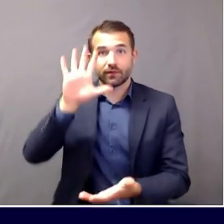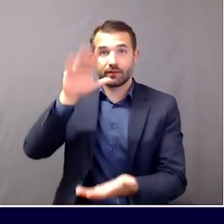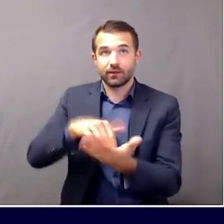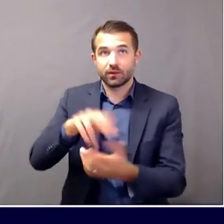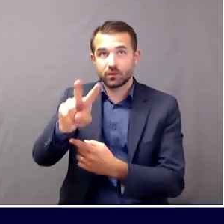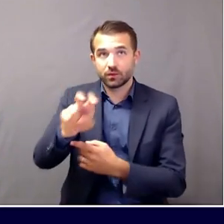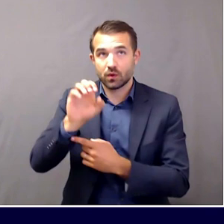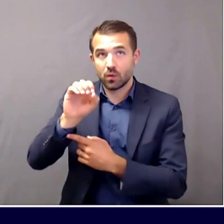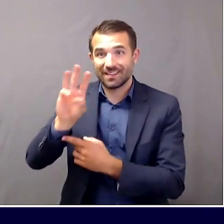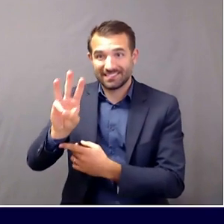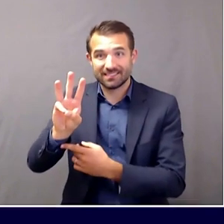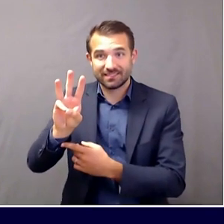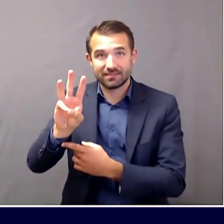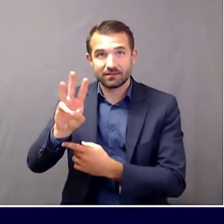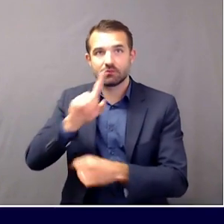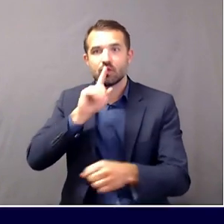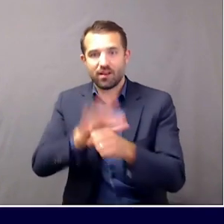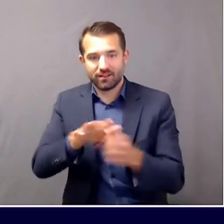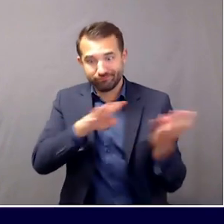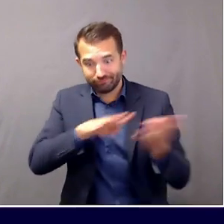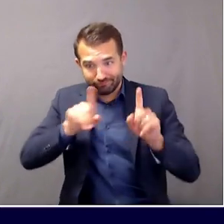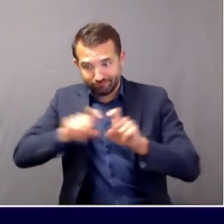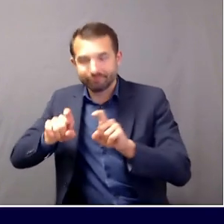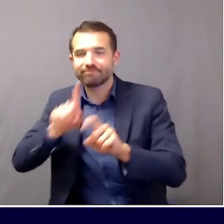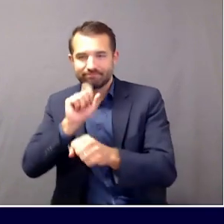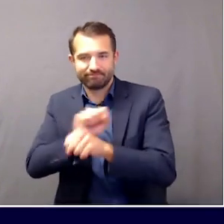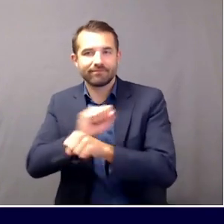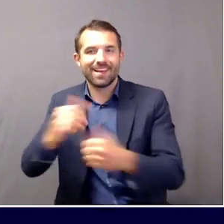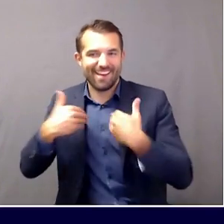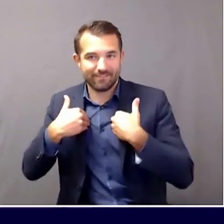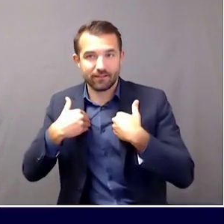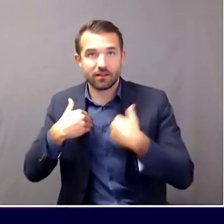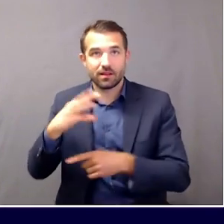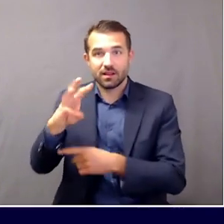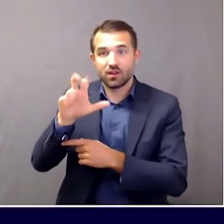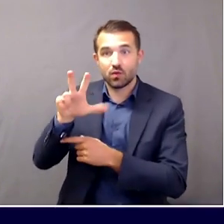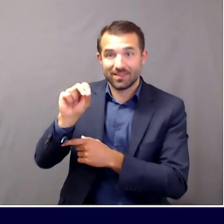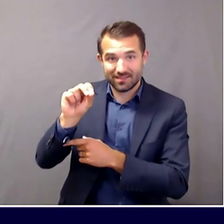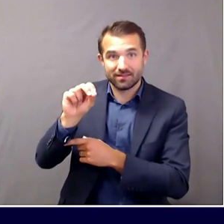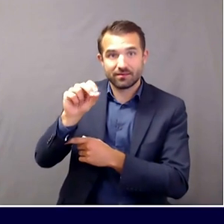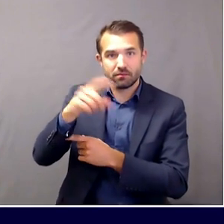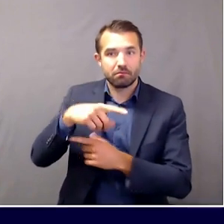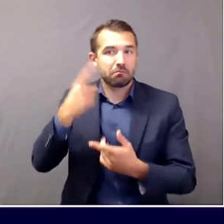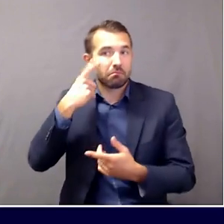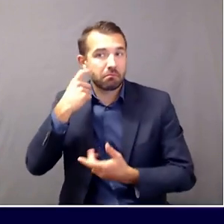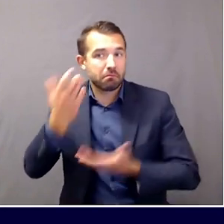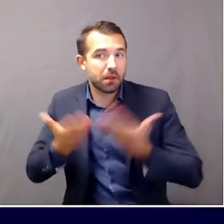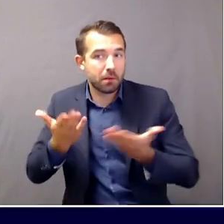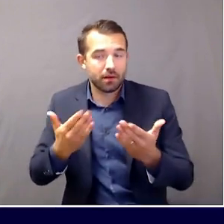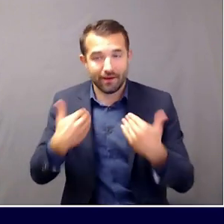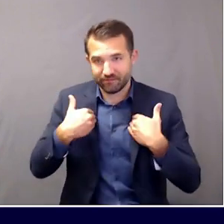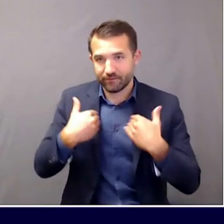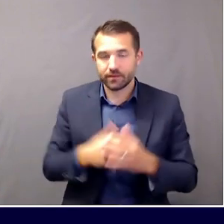5,206 are confirmed and 630 are probable cases. Roughly one third of the new